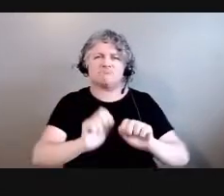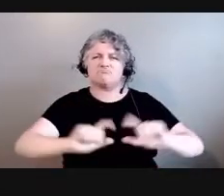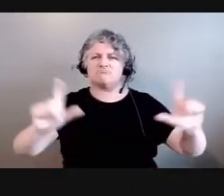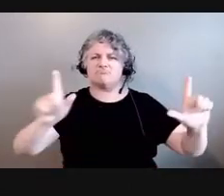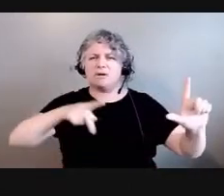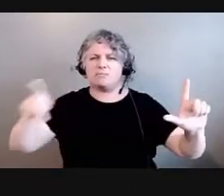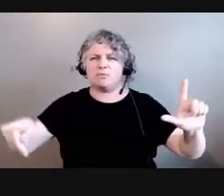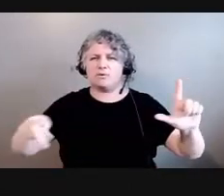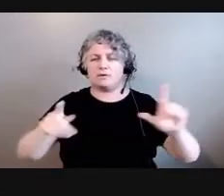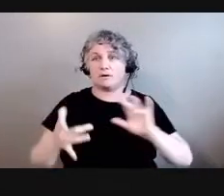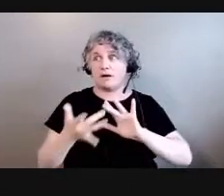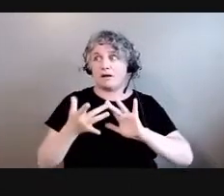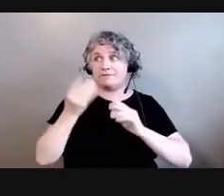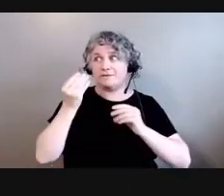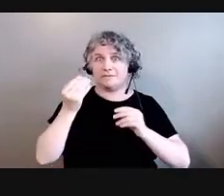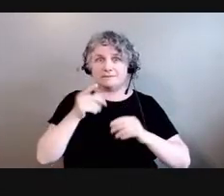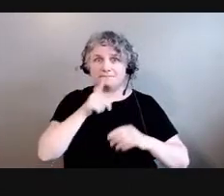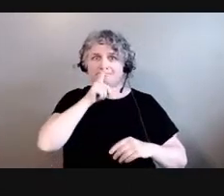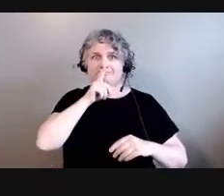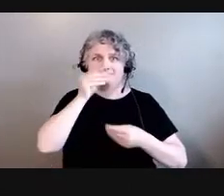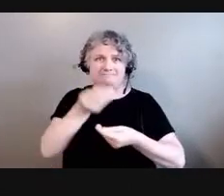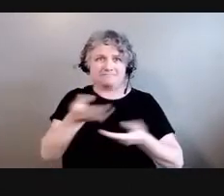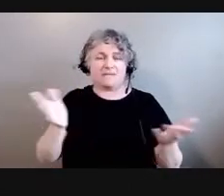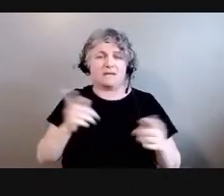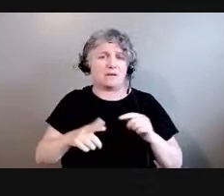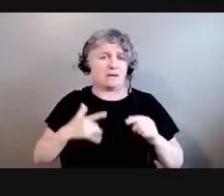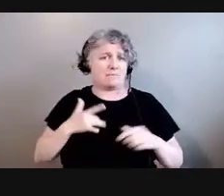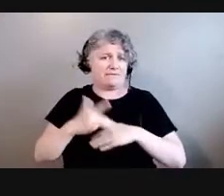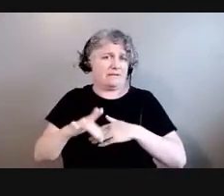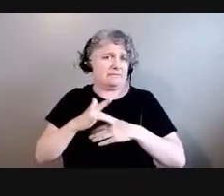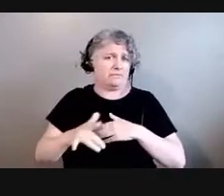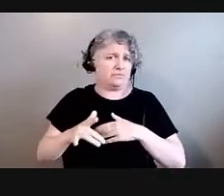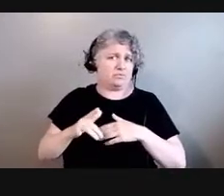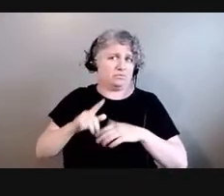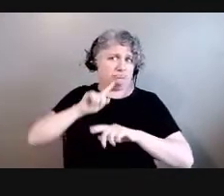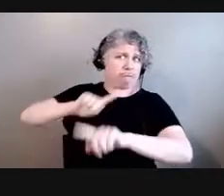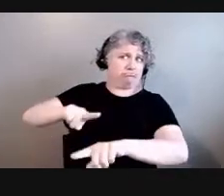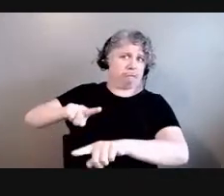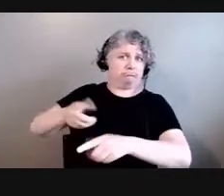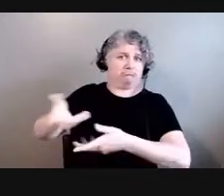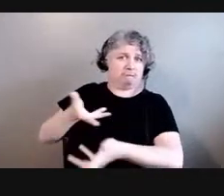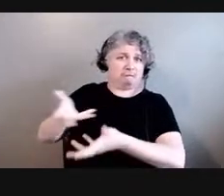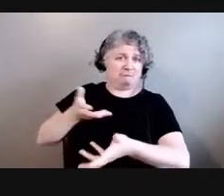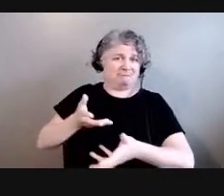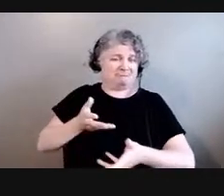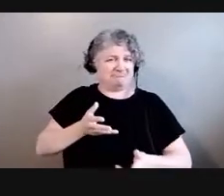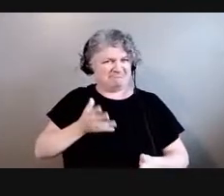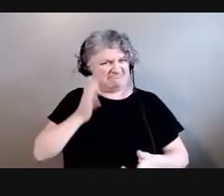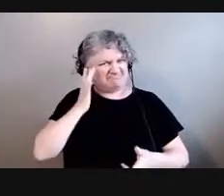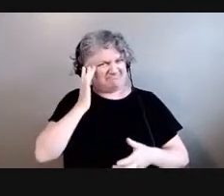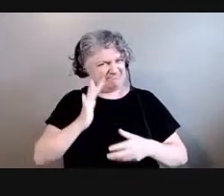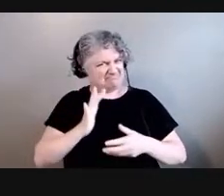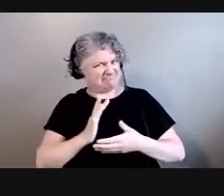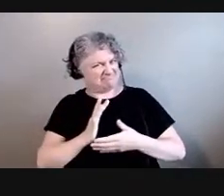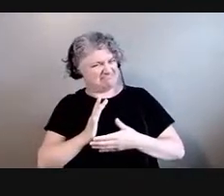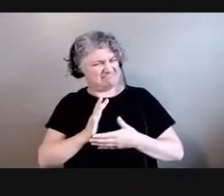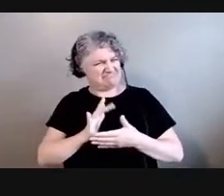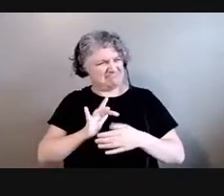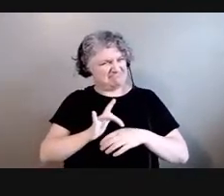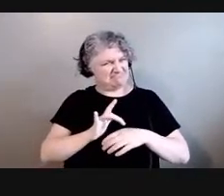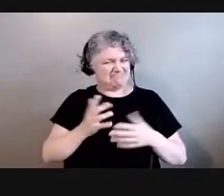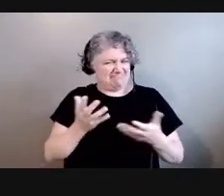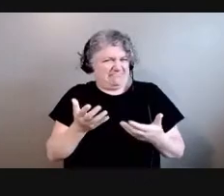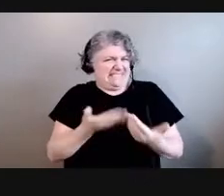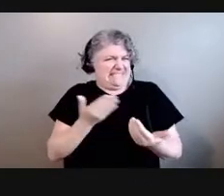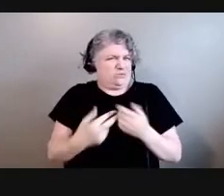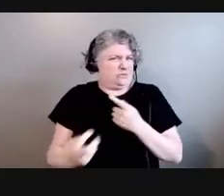contact information anywhere. But I am perversely rather findable, but if anyone does